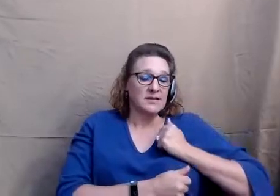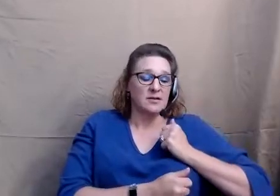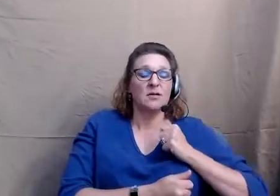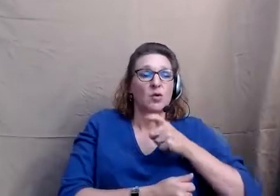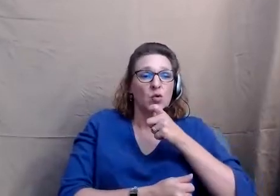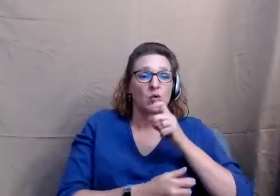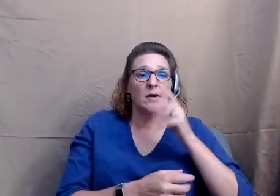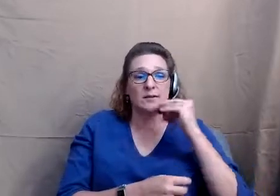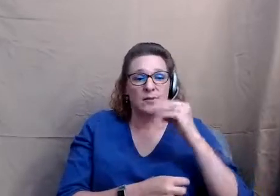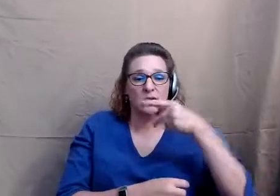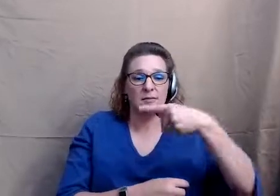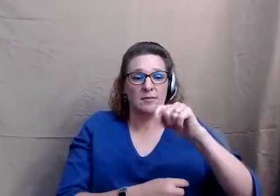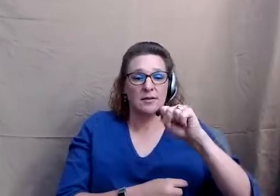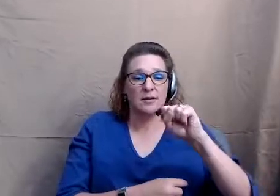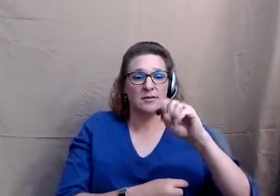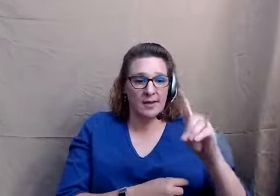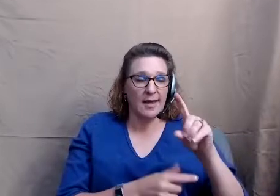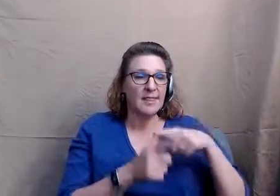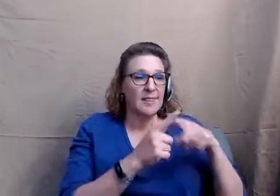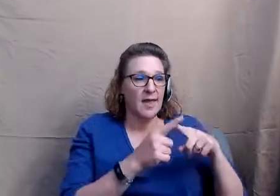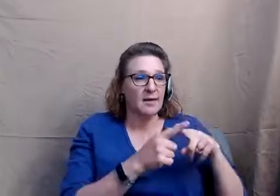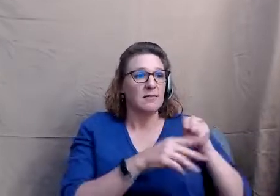in their relationships. The fact that they